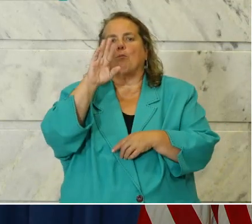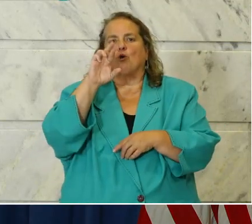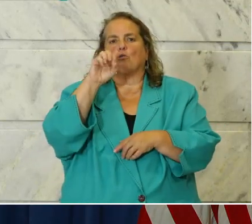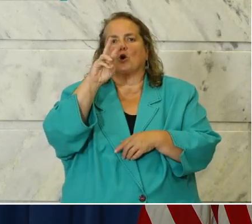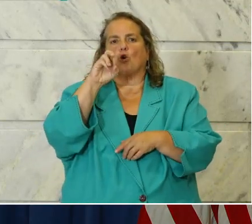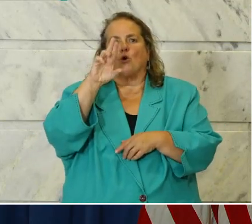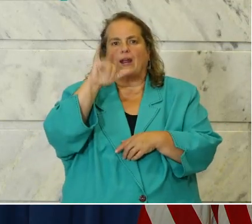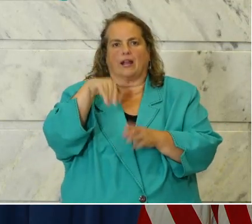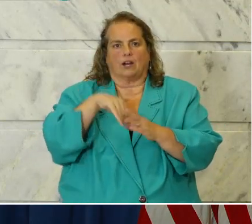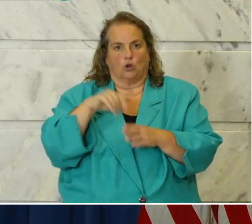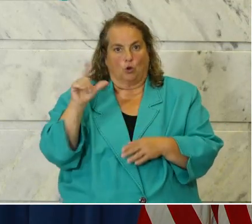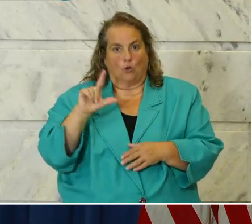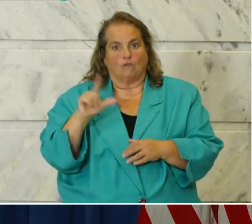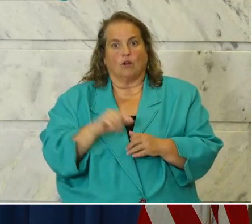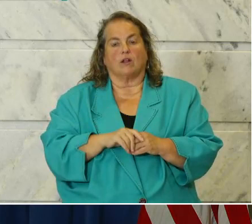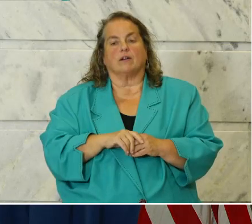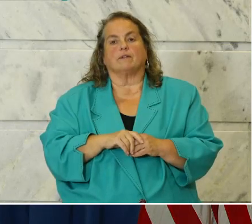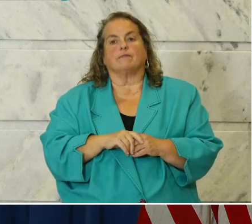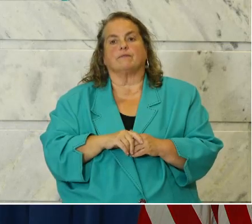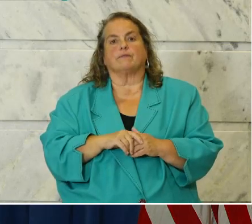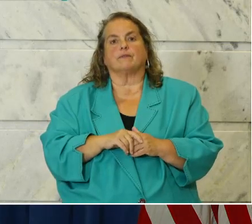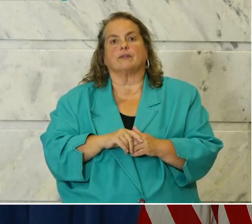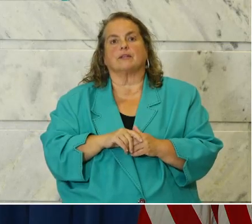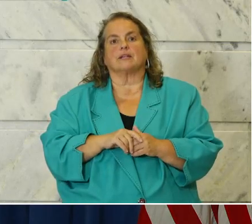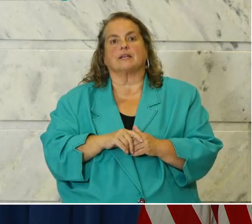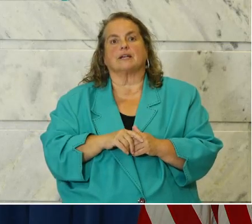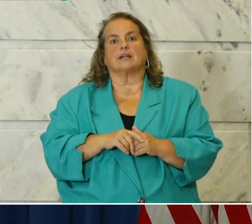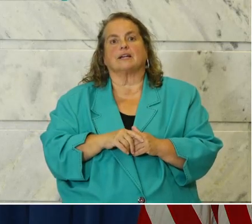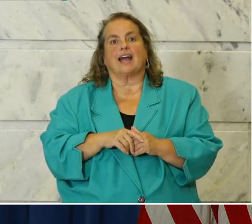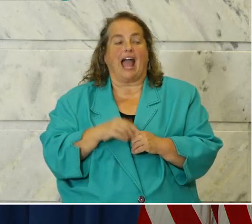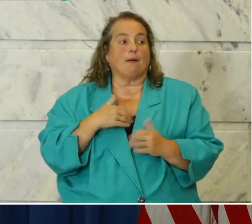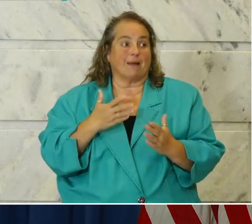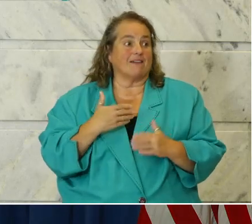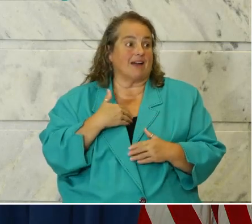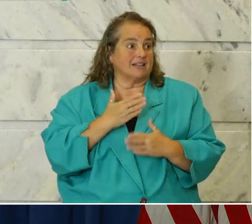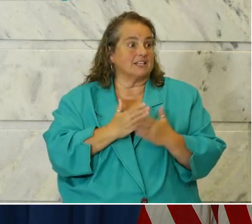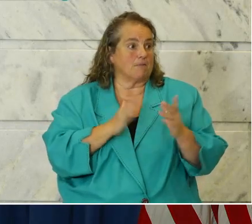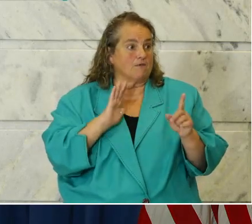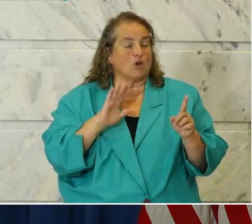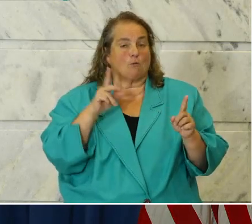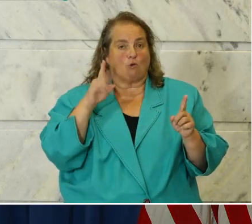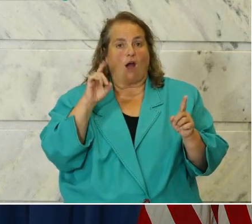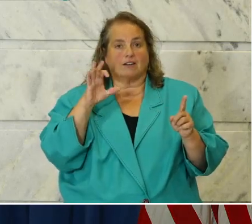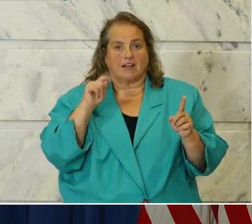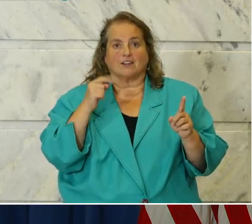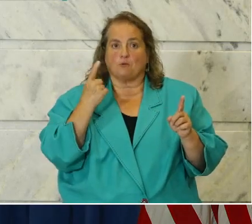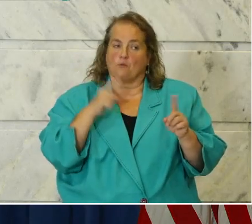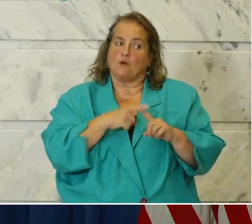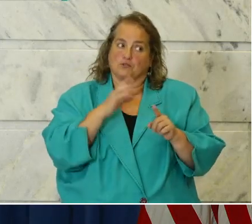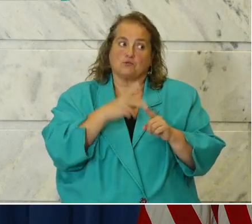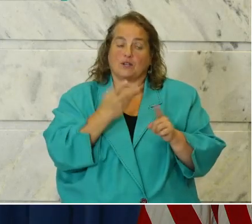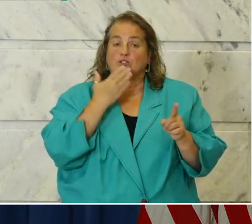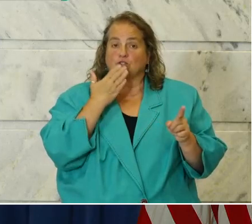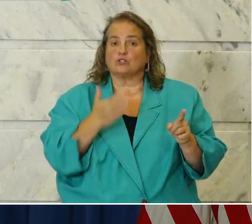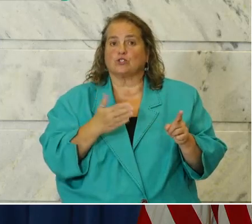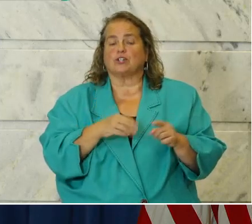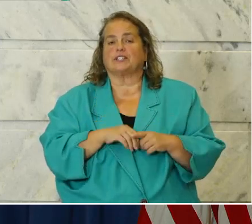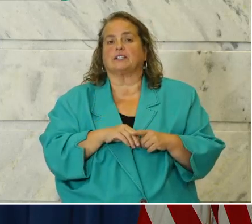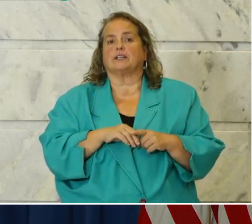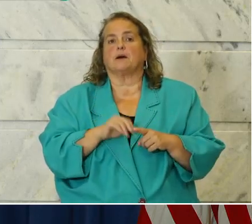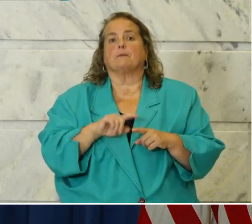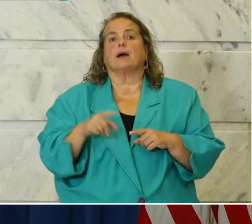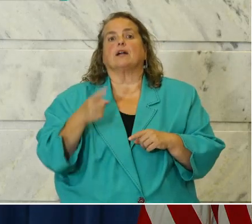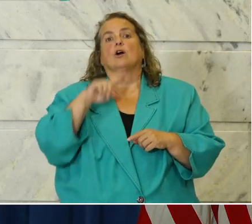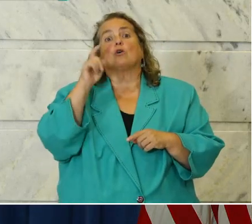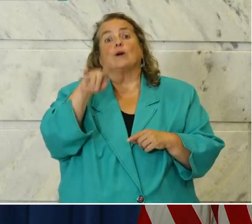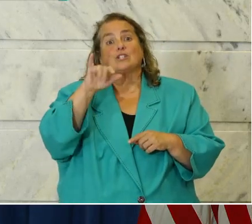and I may have had one of their products once, and it was good. But a question on an